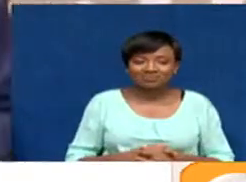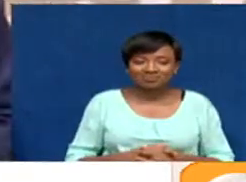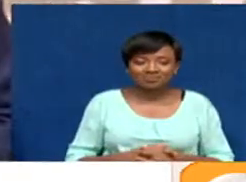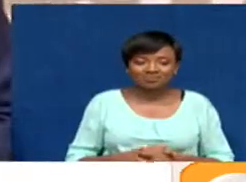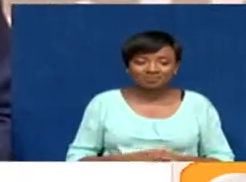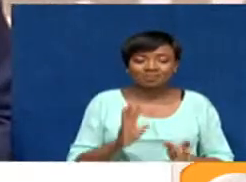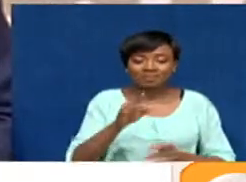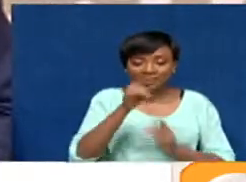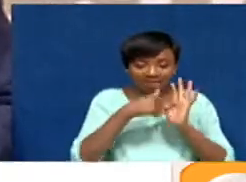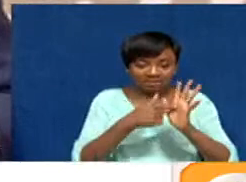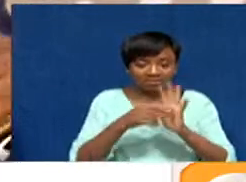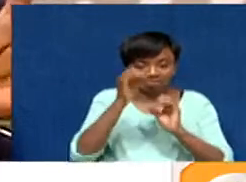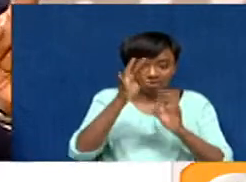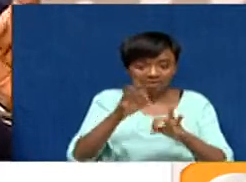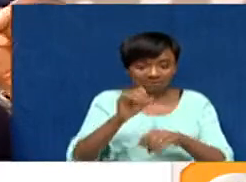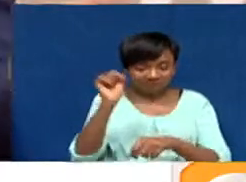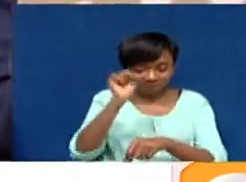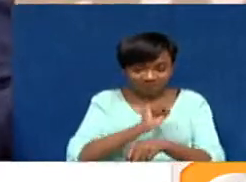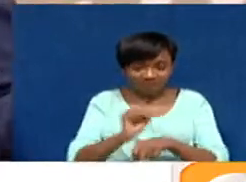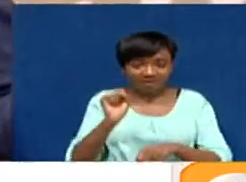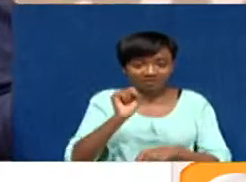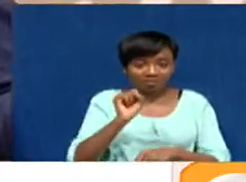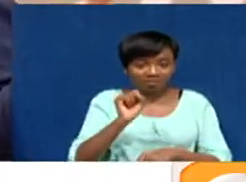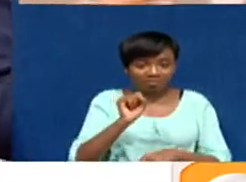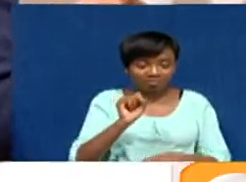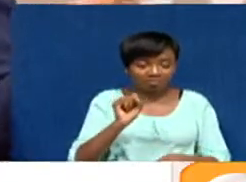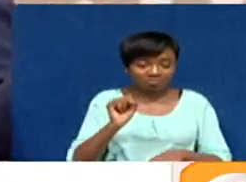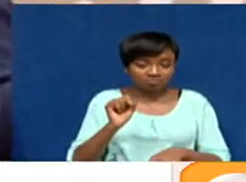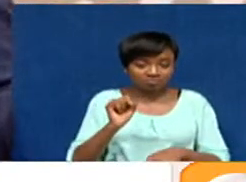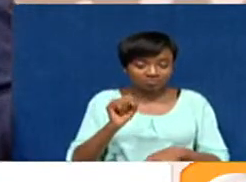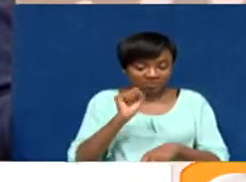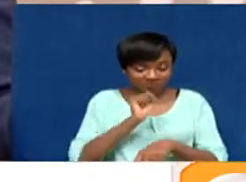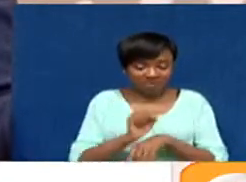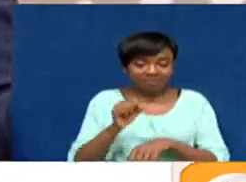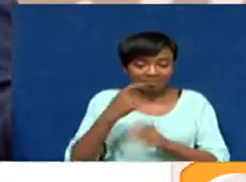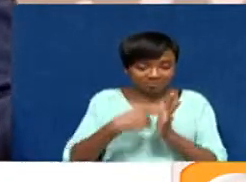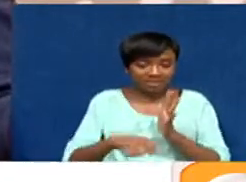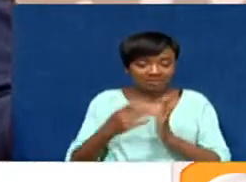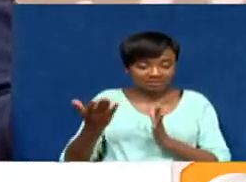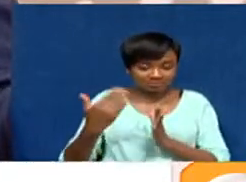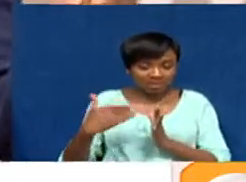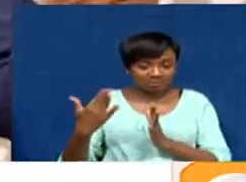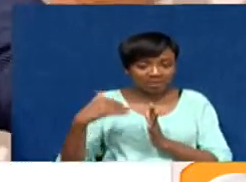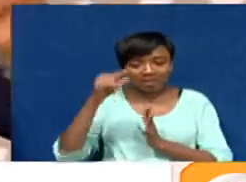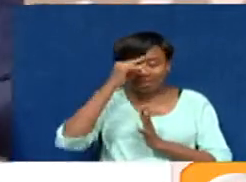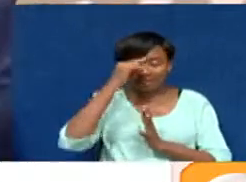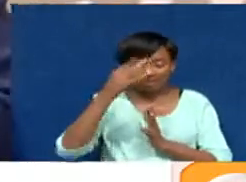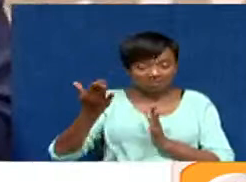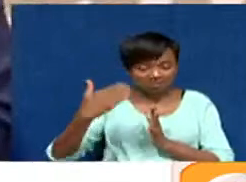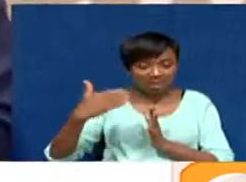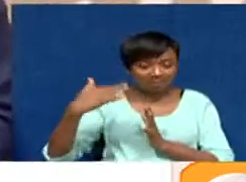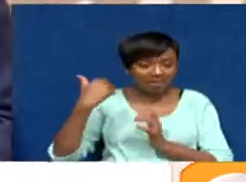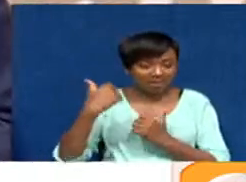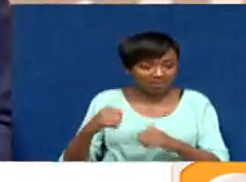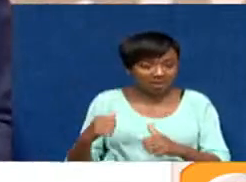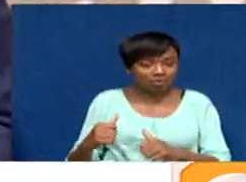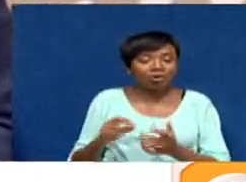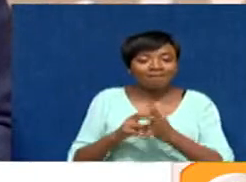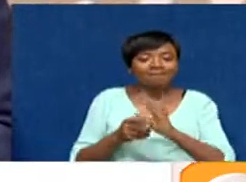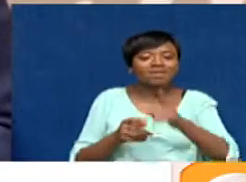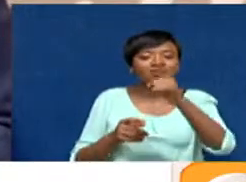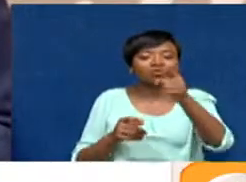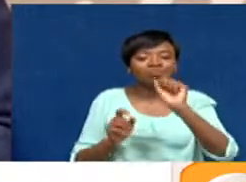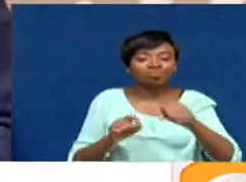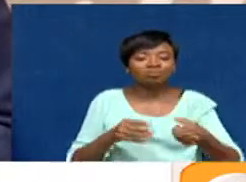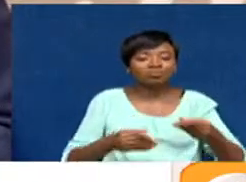If you didn't have the 5 shillings to cushion, if you didn't have that subsidy to cushion, today you would be paying